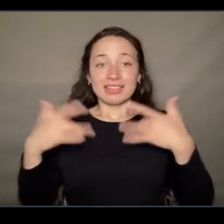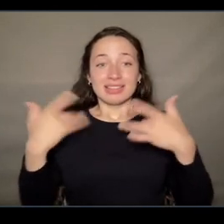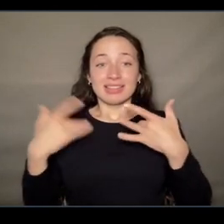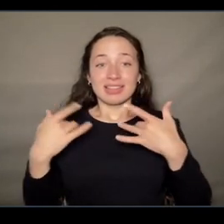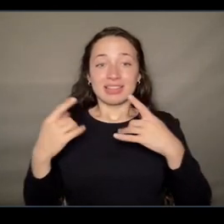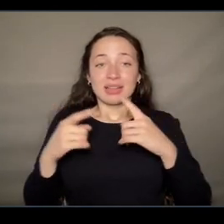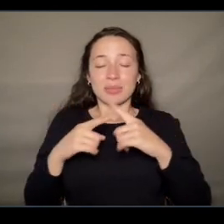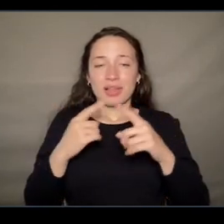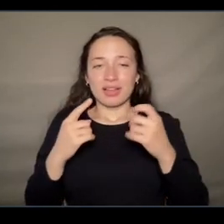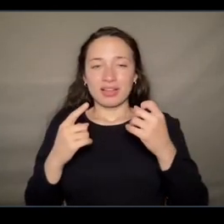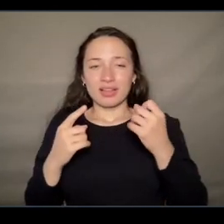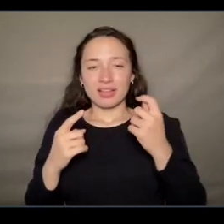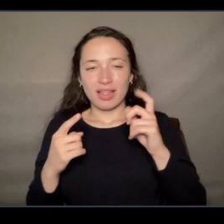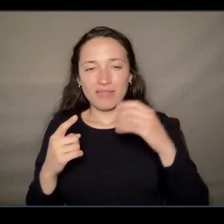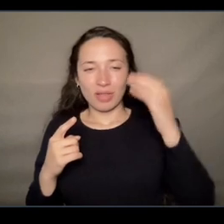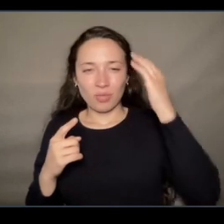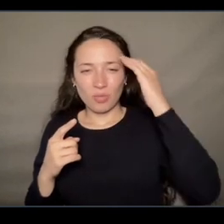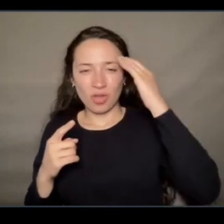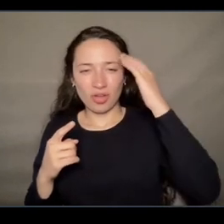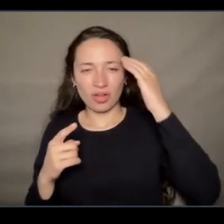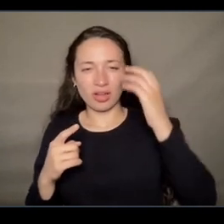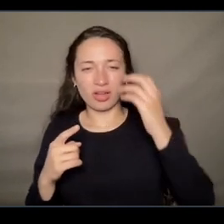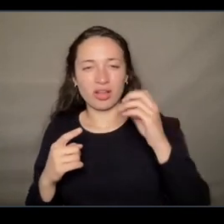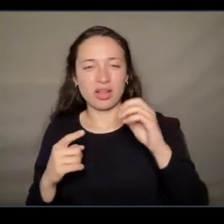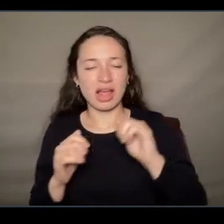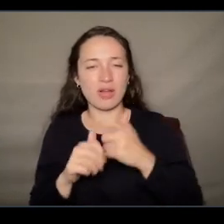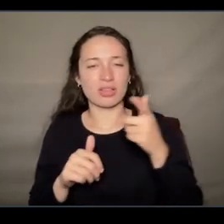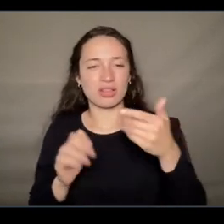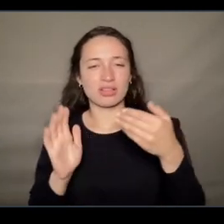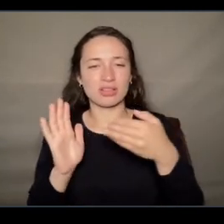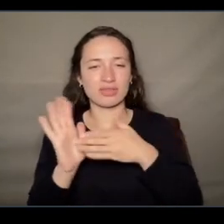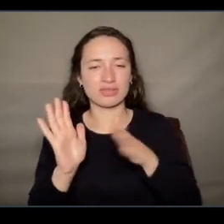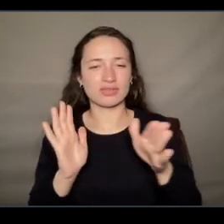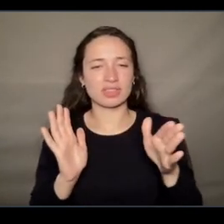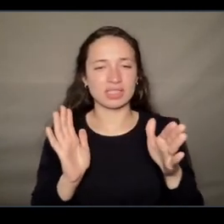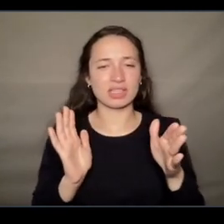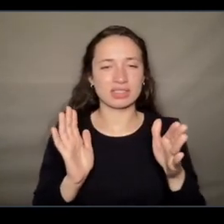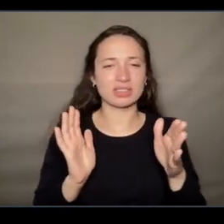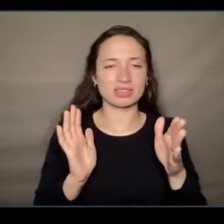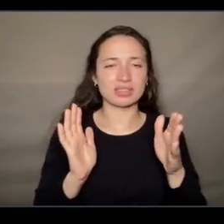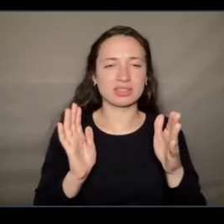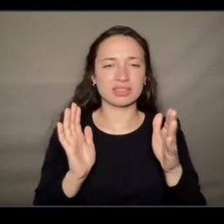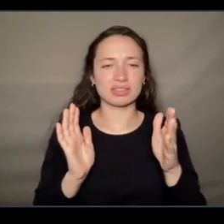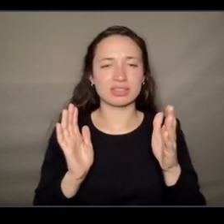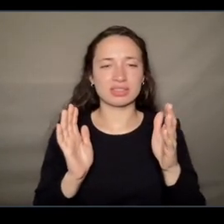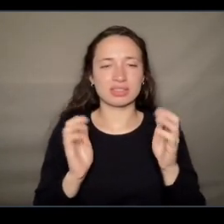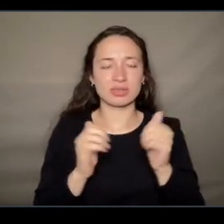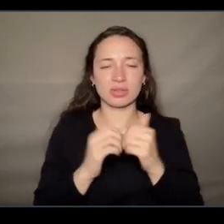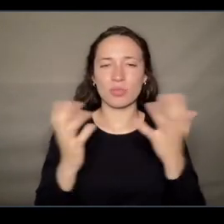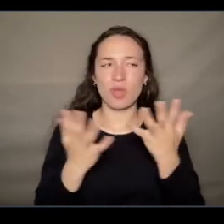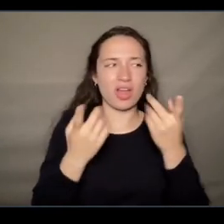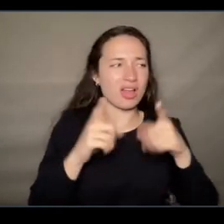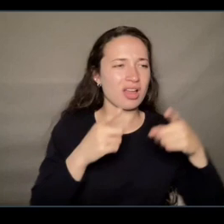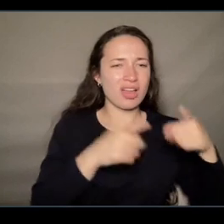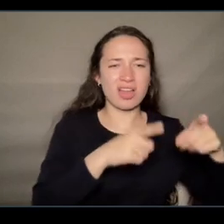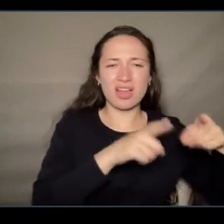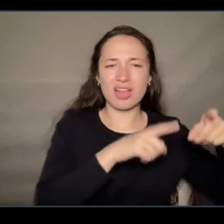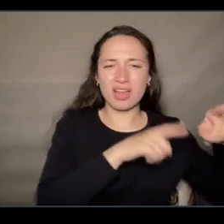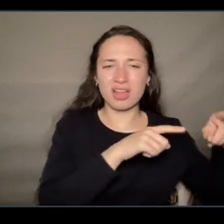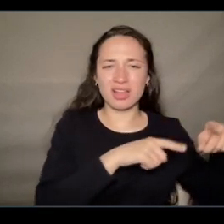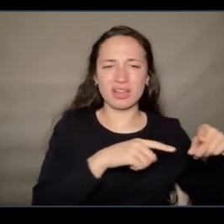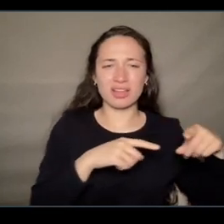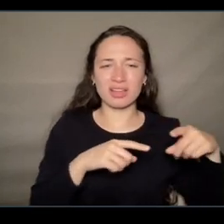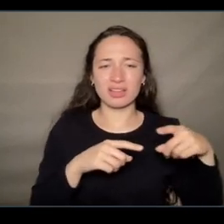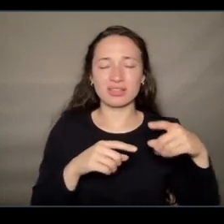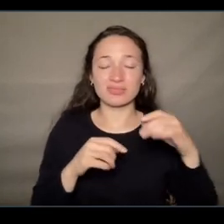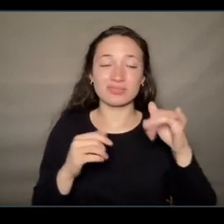lightheartedness, the exhilaration without being aware of how that was differentiated from what so many were experiencing.